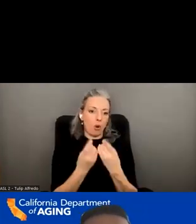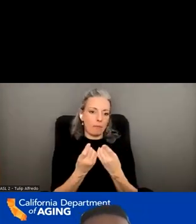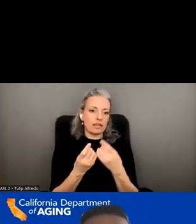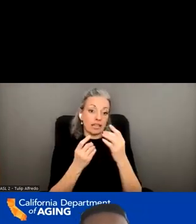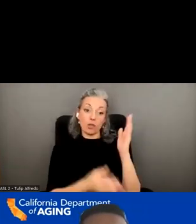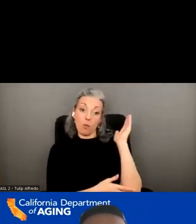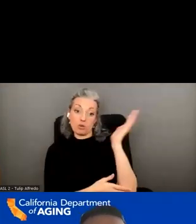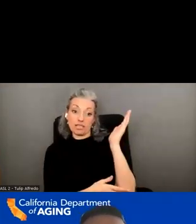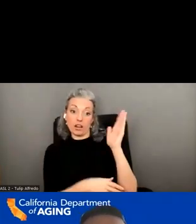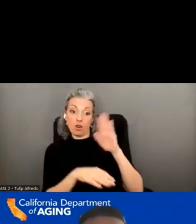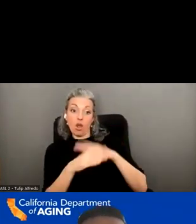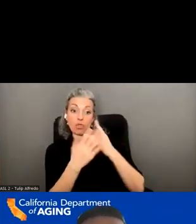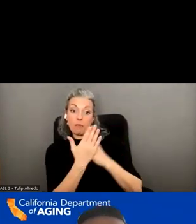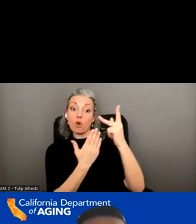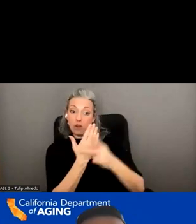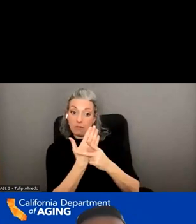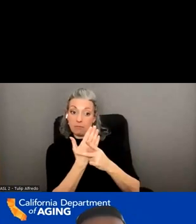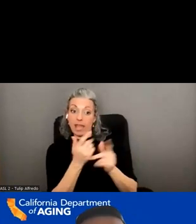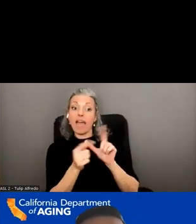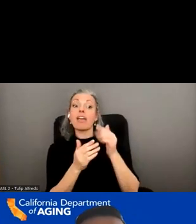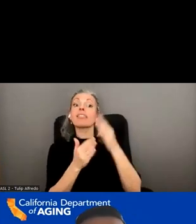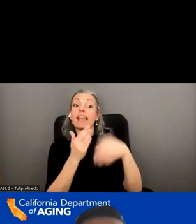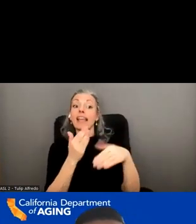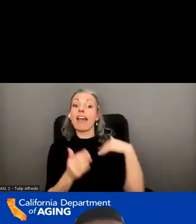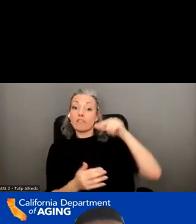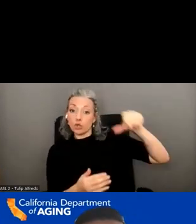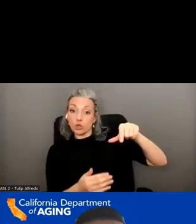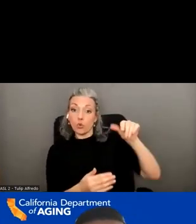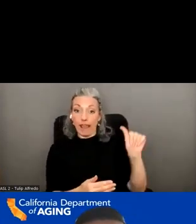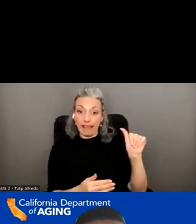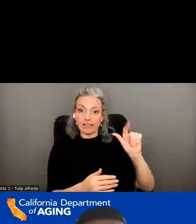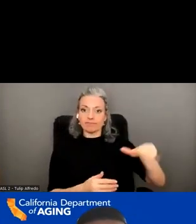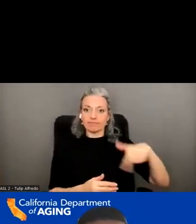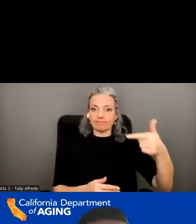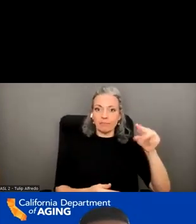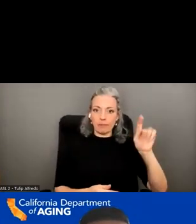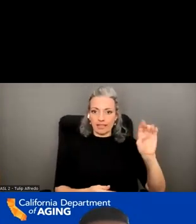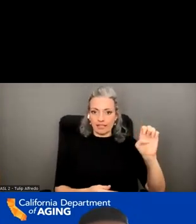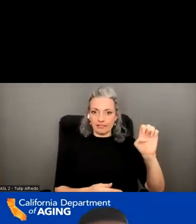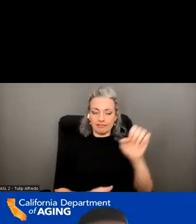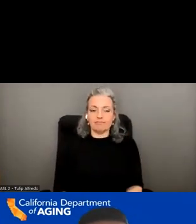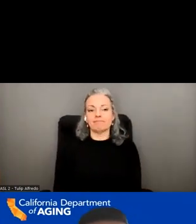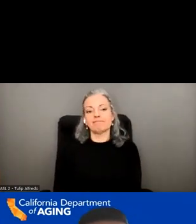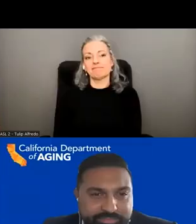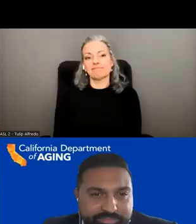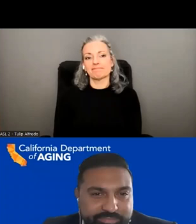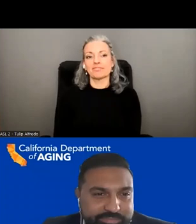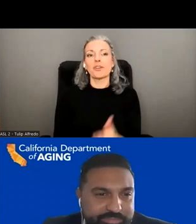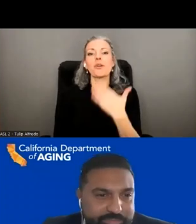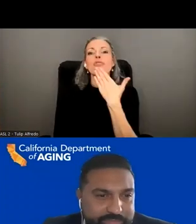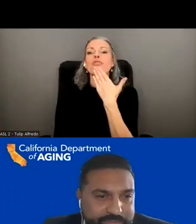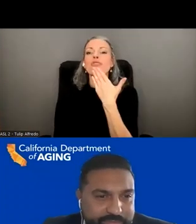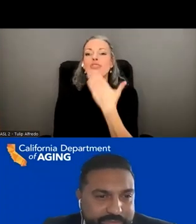on this program, and we should have time at the end for Q&A. So with that, I'm going to hand it over to Mike. All right, thank